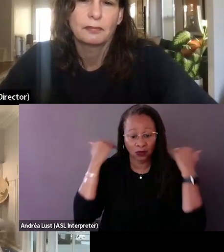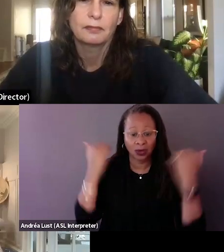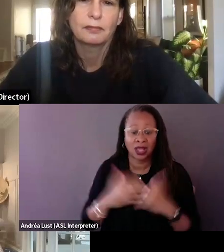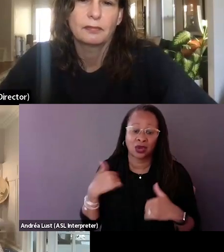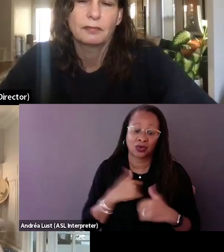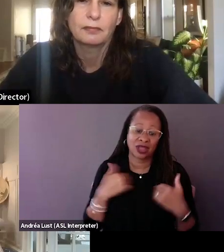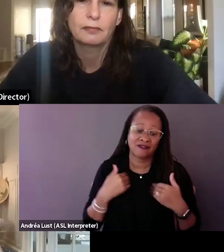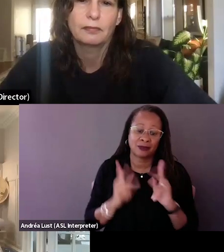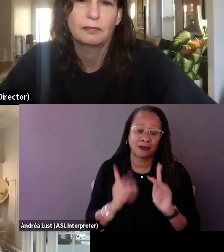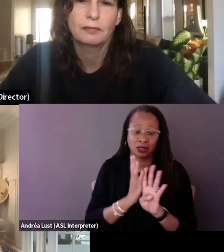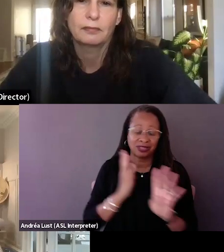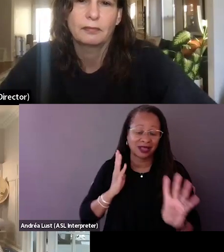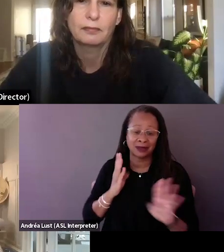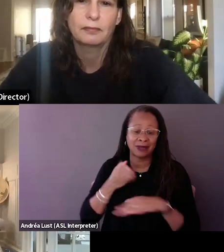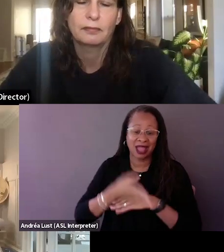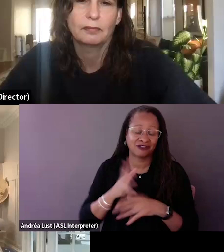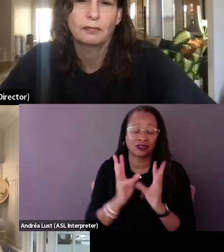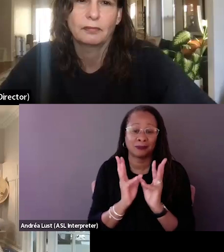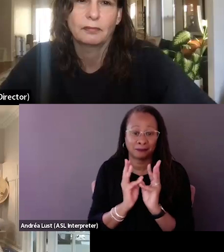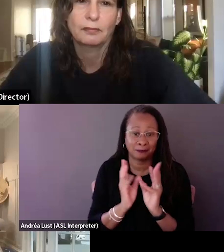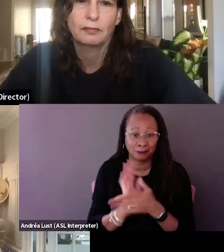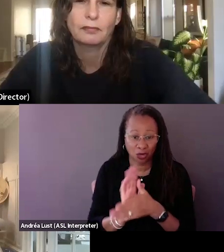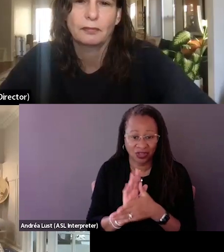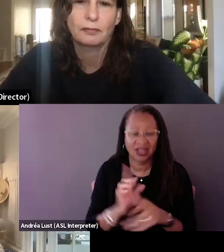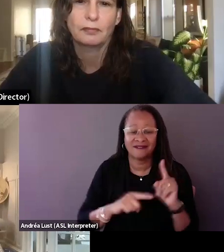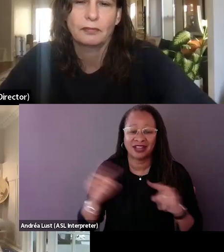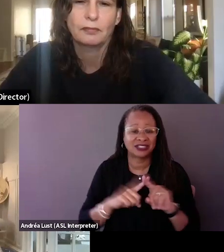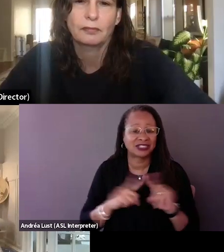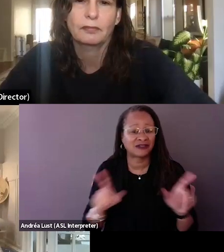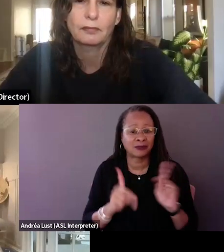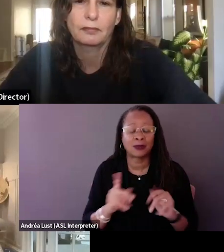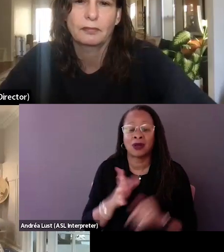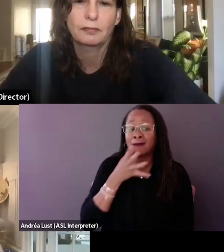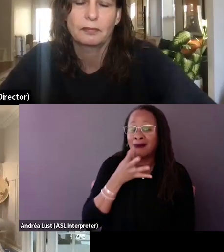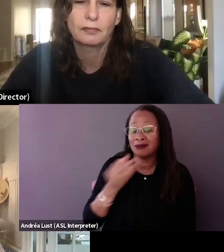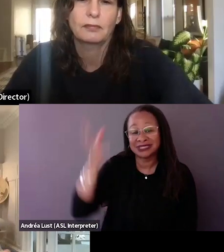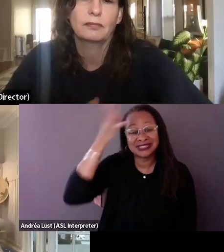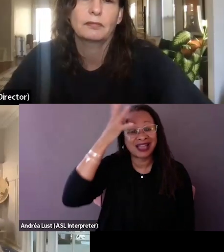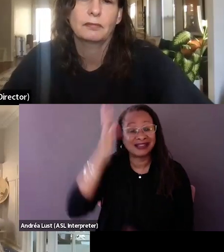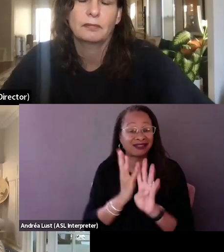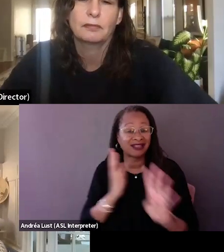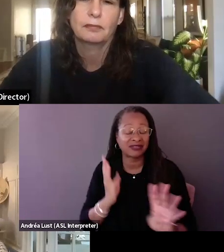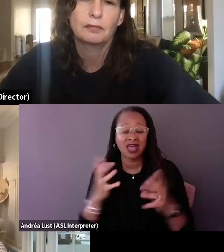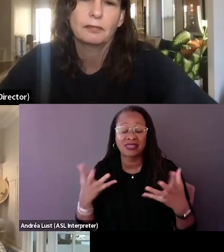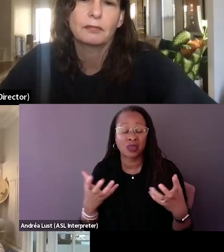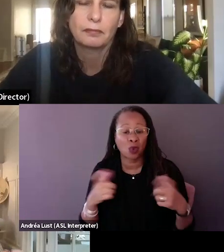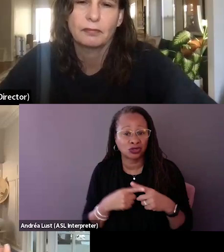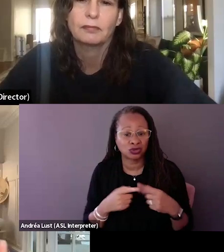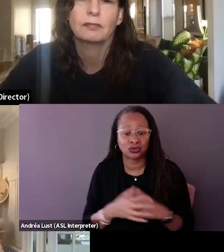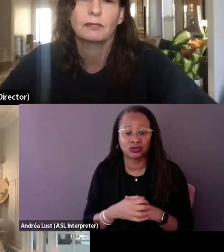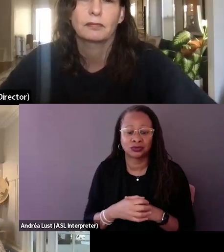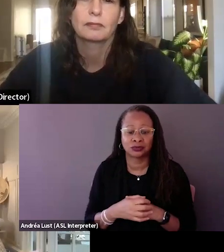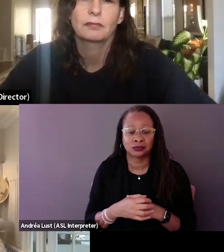people lined up after the movies, you know, various different people, moms, dads, line up. They're just, you know, so